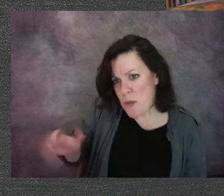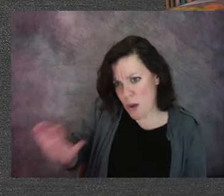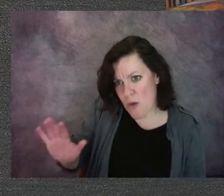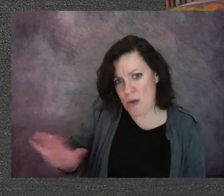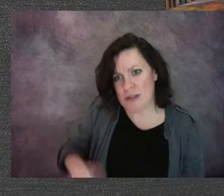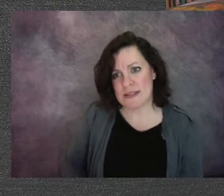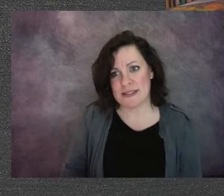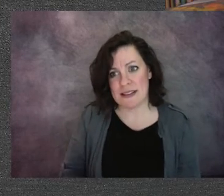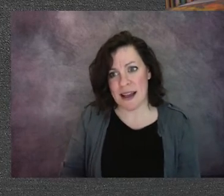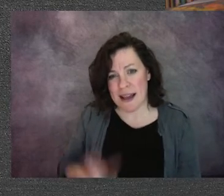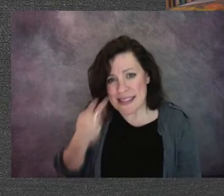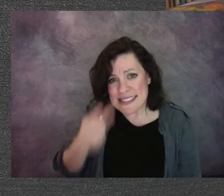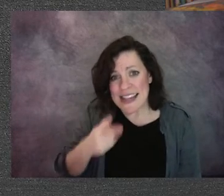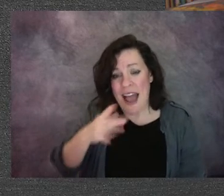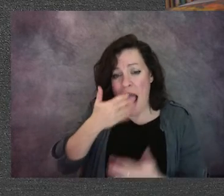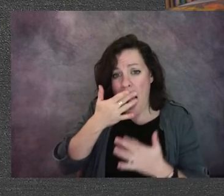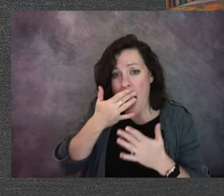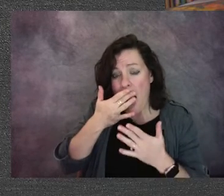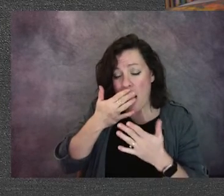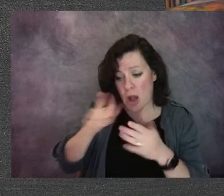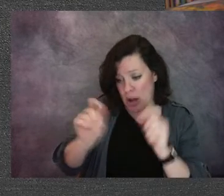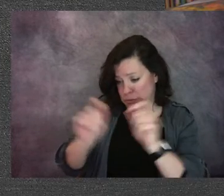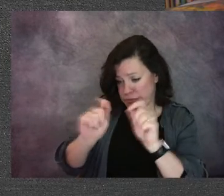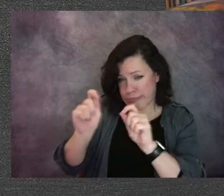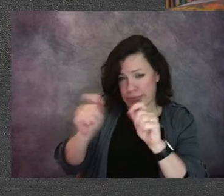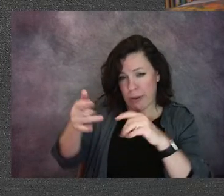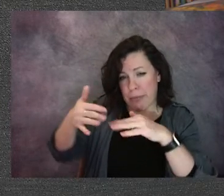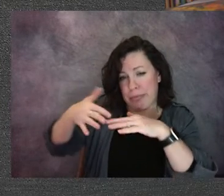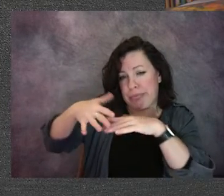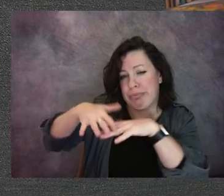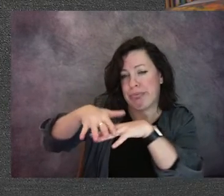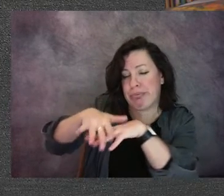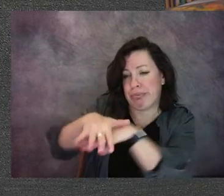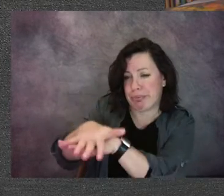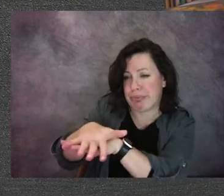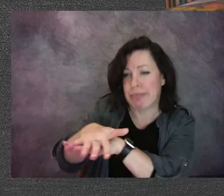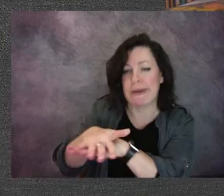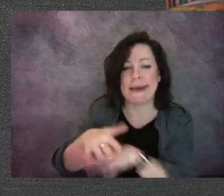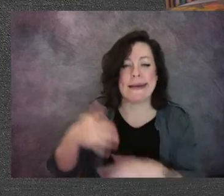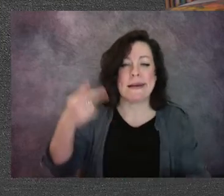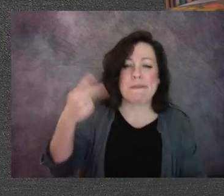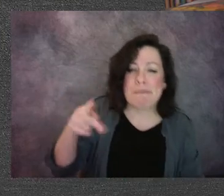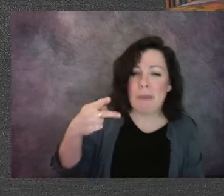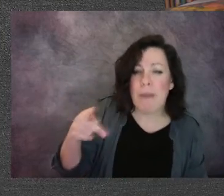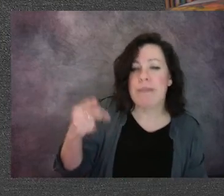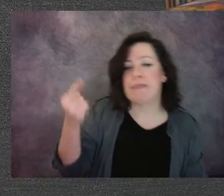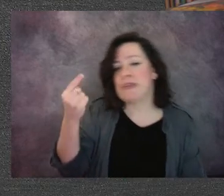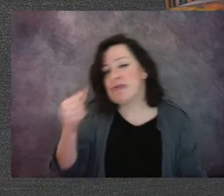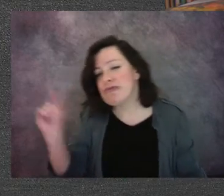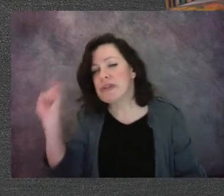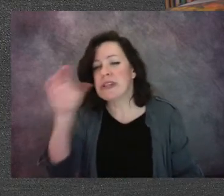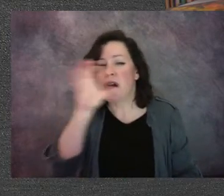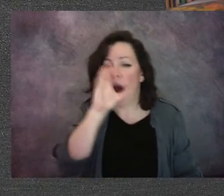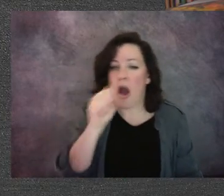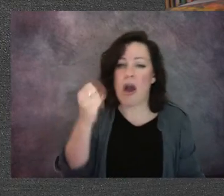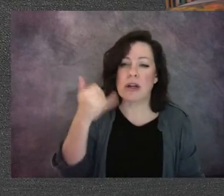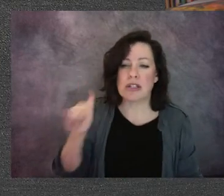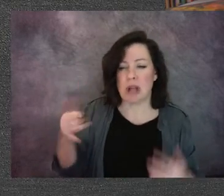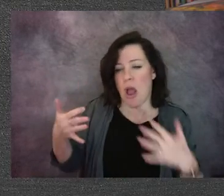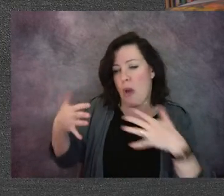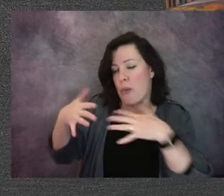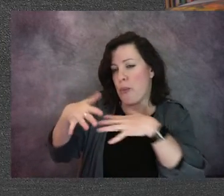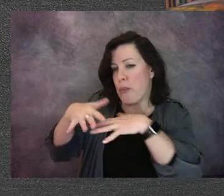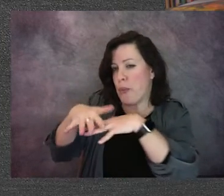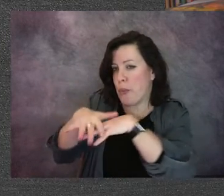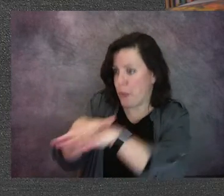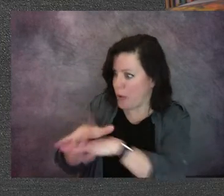squirts. Look how that just, it rolls together. So her purple's going into the red, the green's going into the green